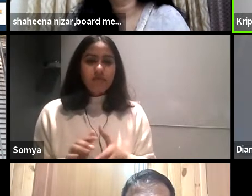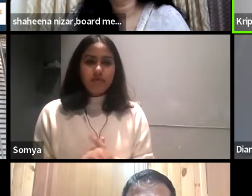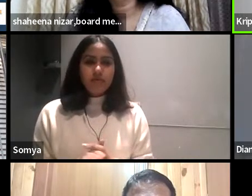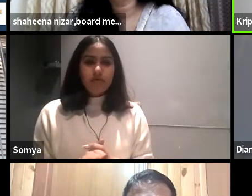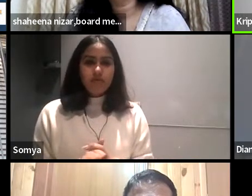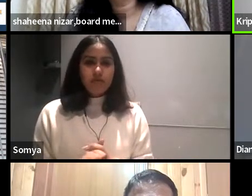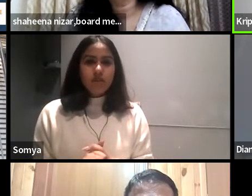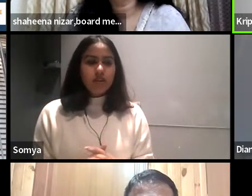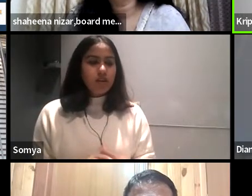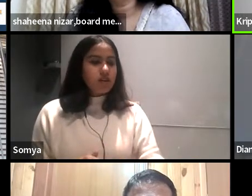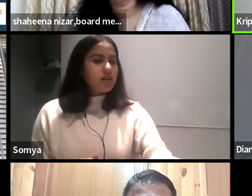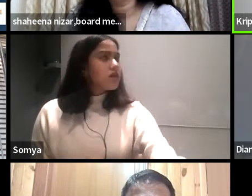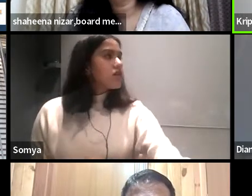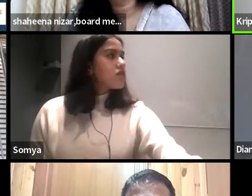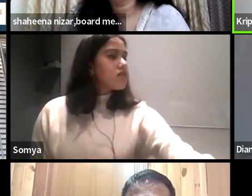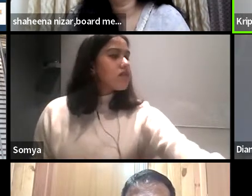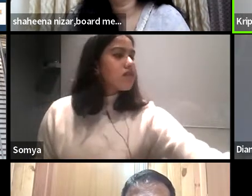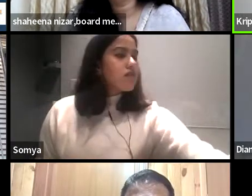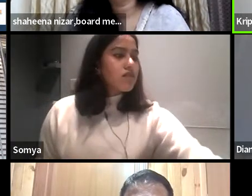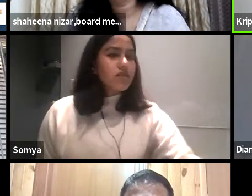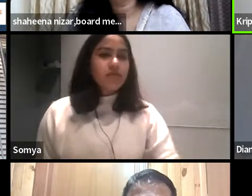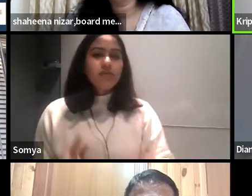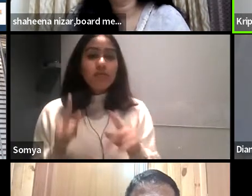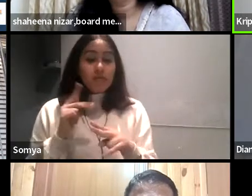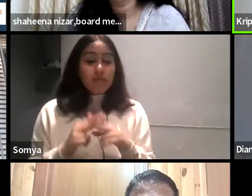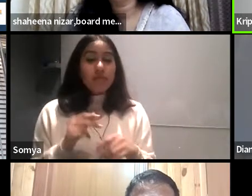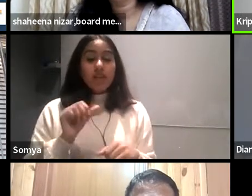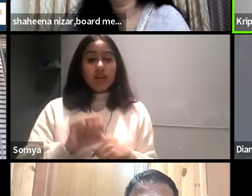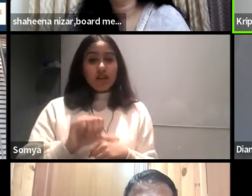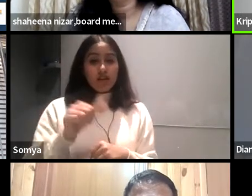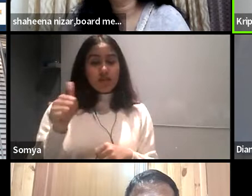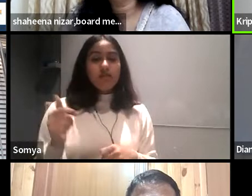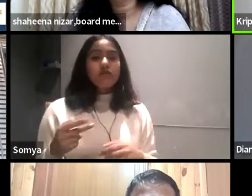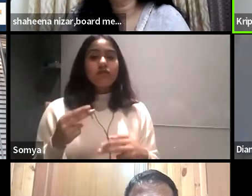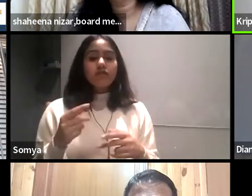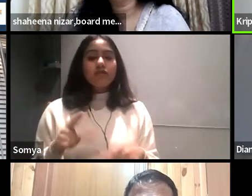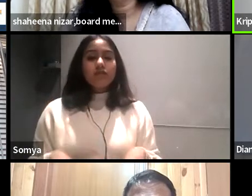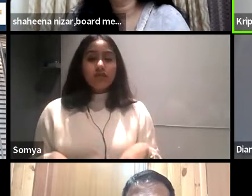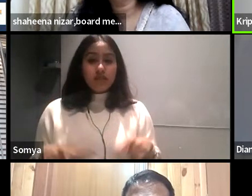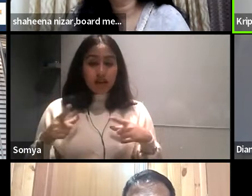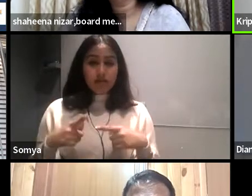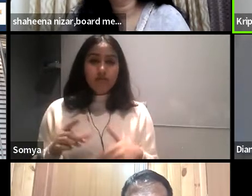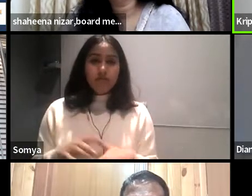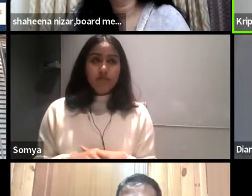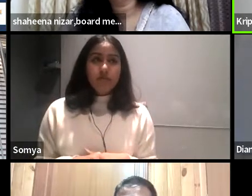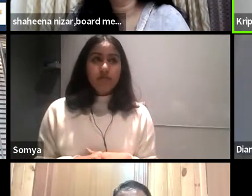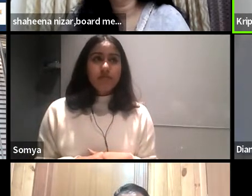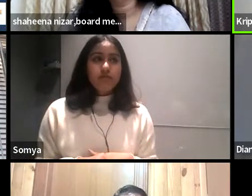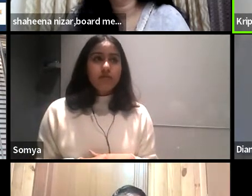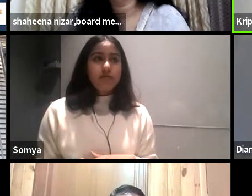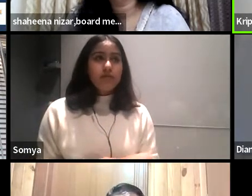a full, successful life, and actually give them the tools to do that.